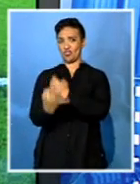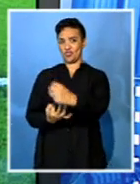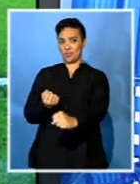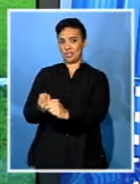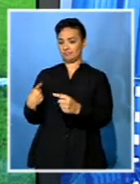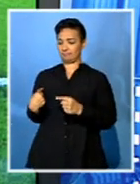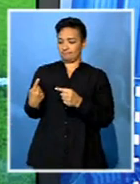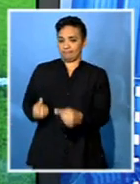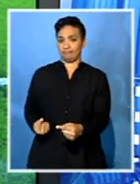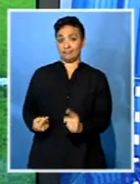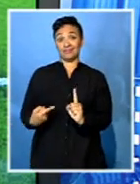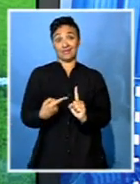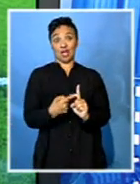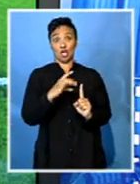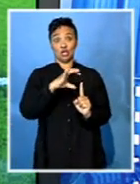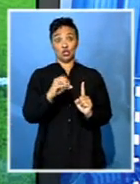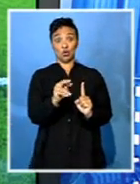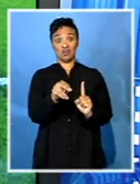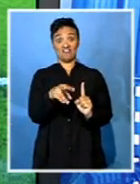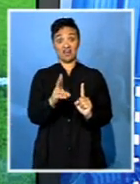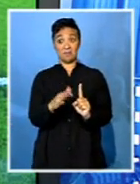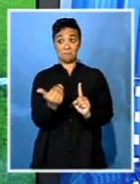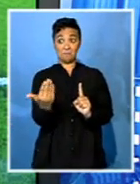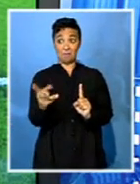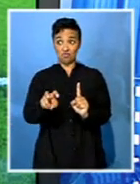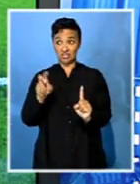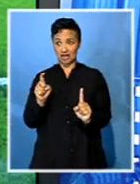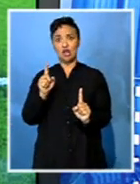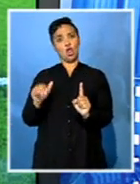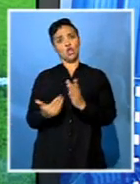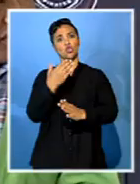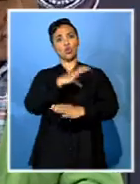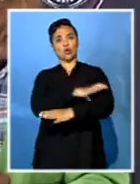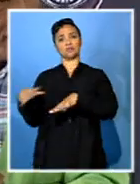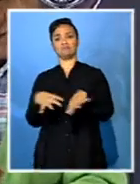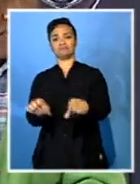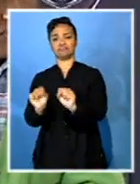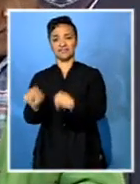a day after Kjell Jonevret tendered his resignation.